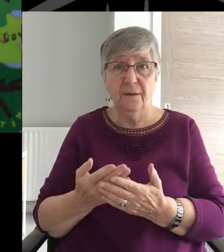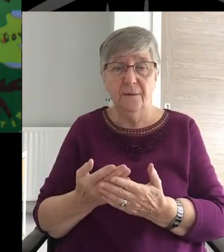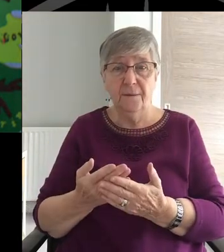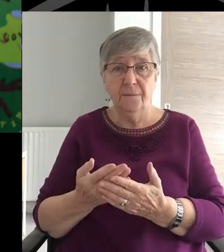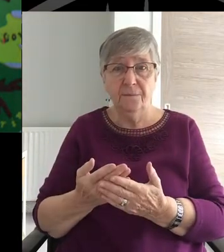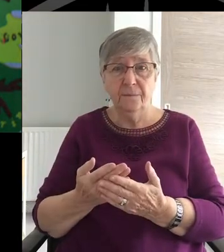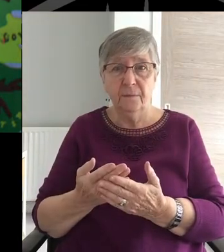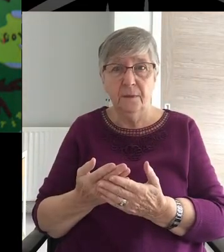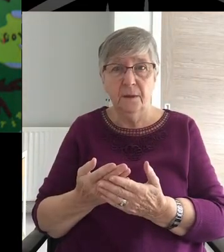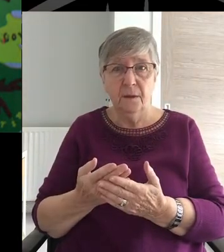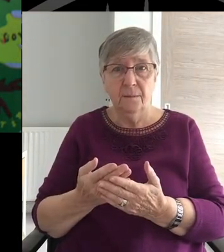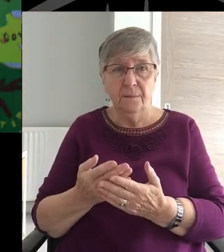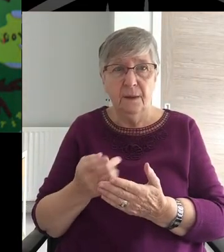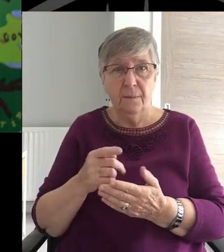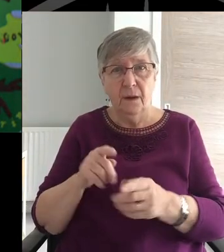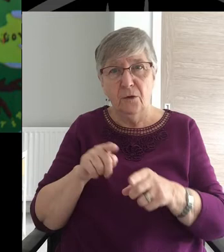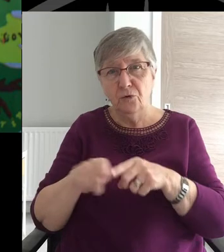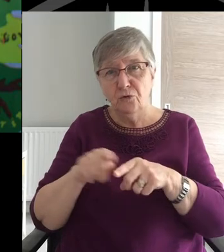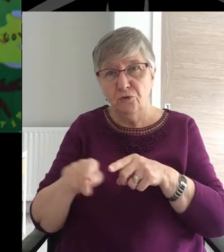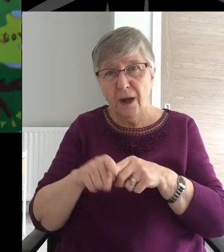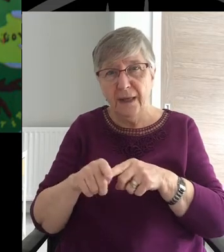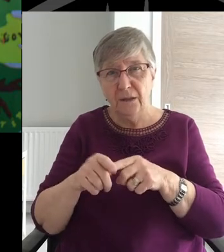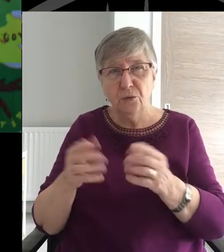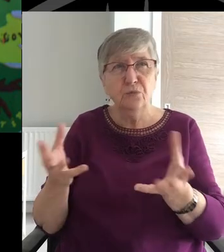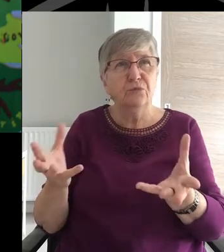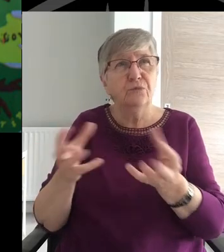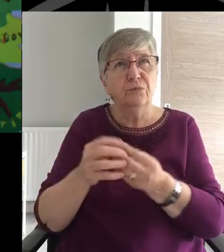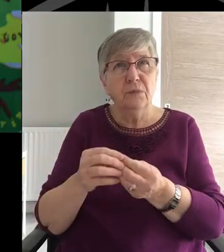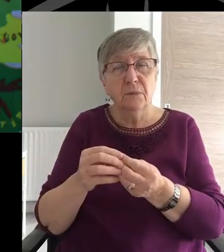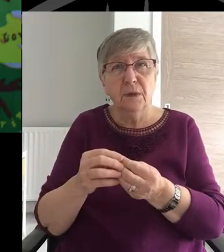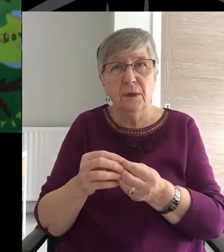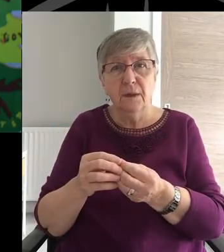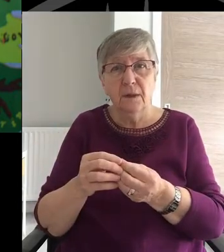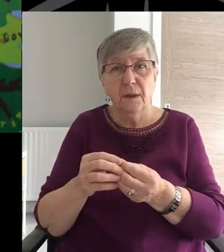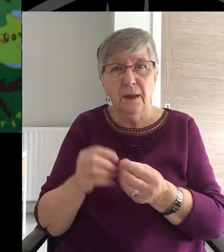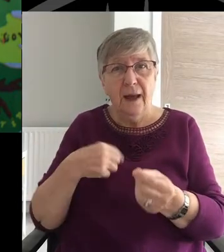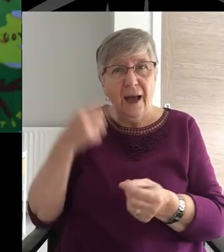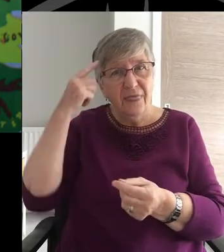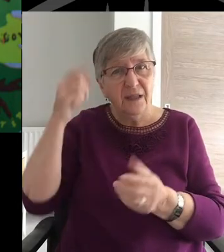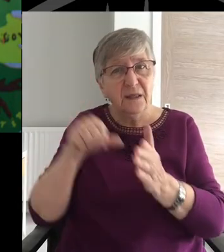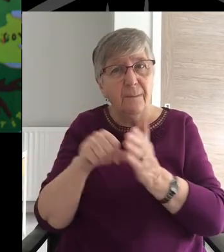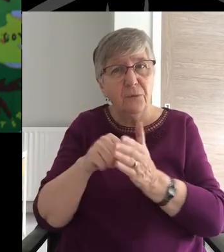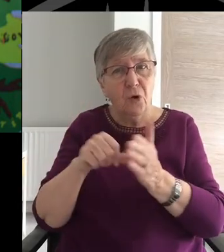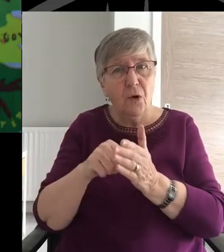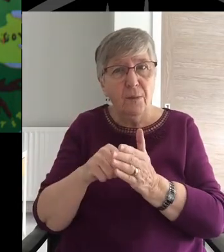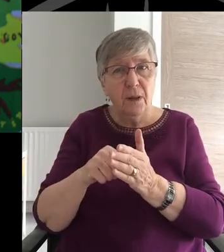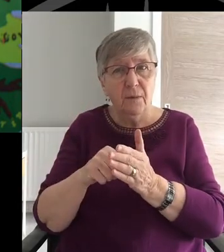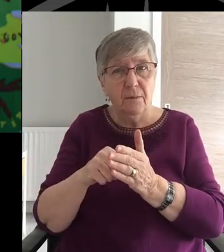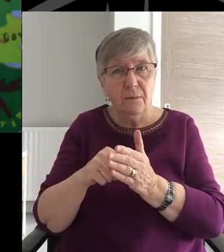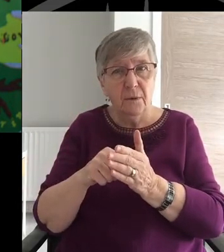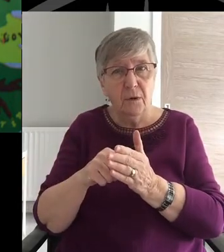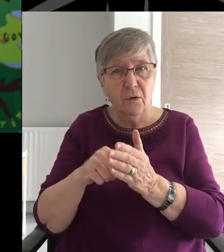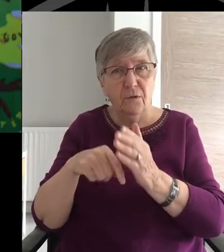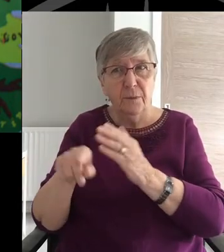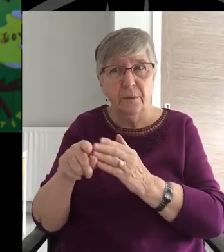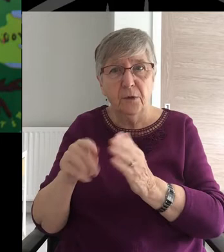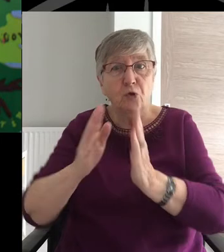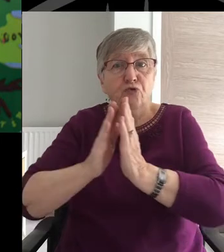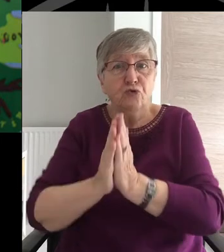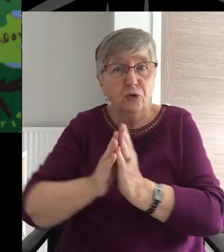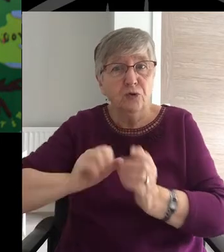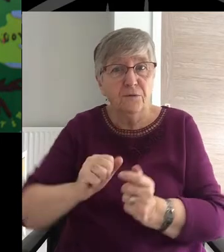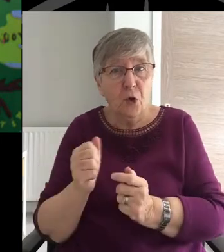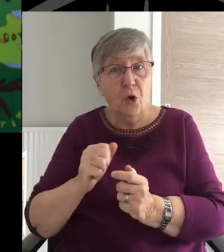When I'm trying to sum up the issue in front of us, I think it's a problem of putting the institution first.